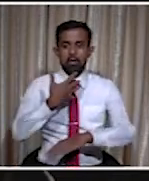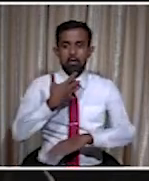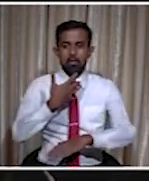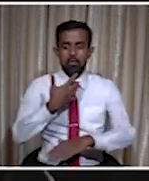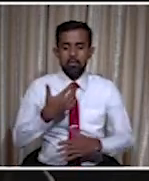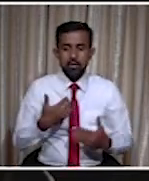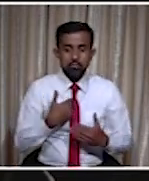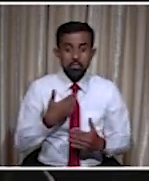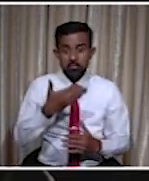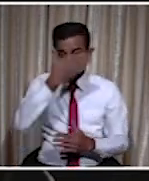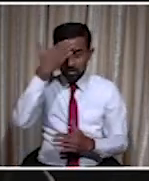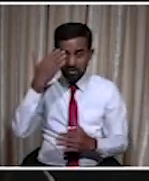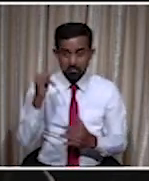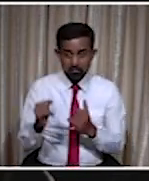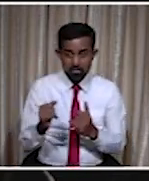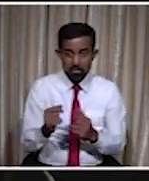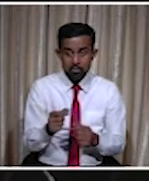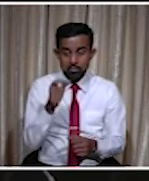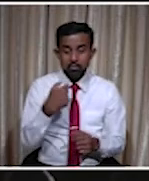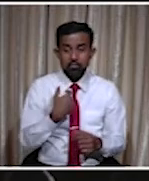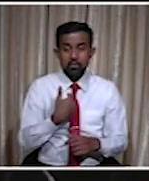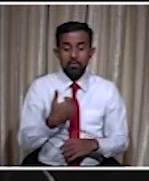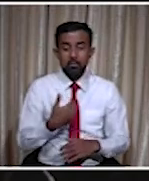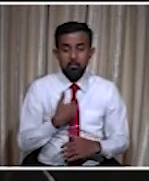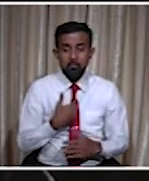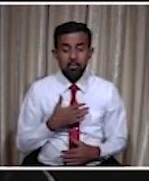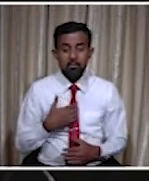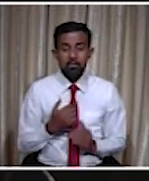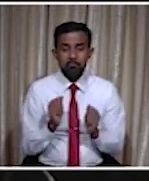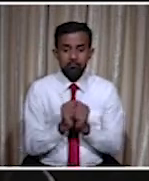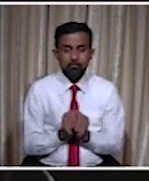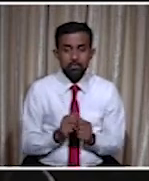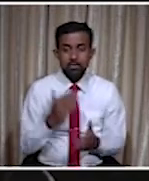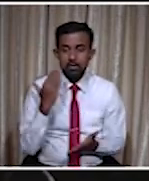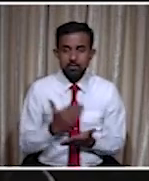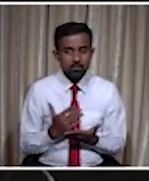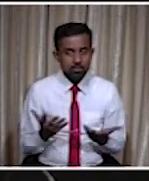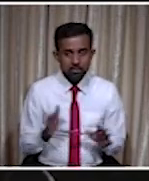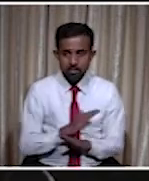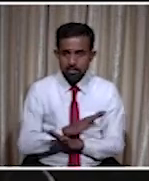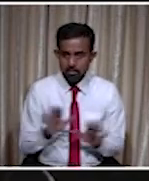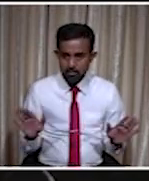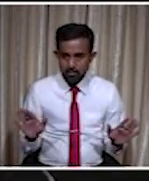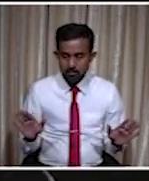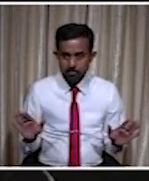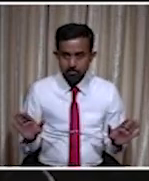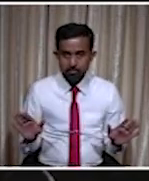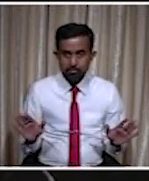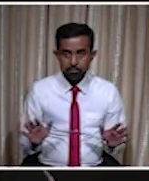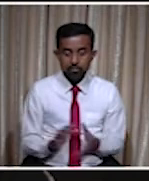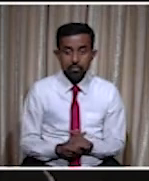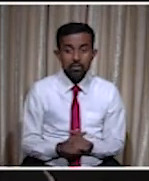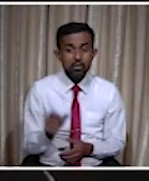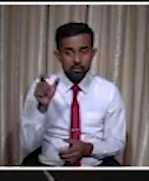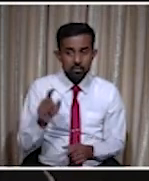I did not deviate from my principle. I will not deviate from that policy." This is a matter regarding which I also would vouch that